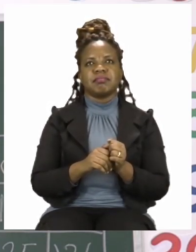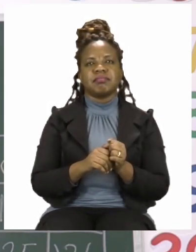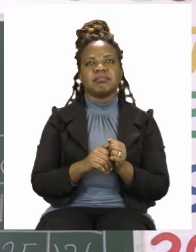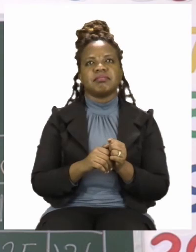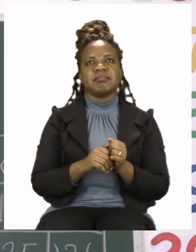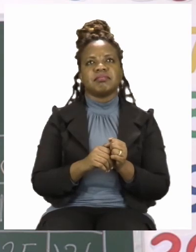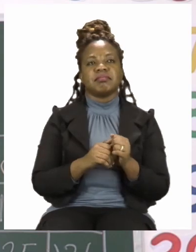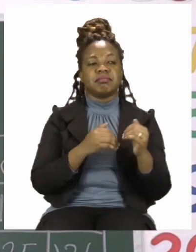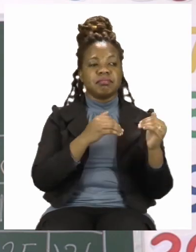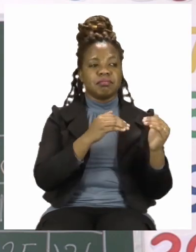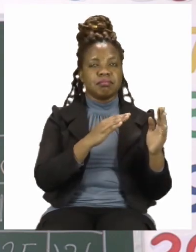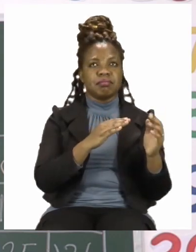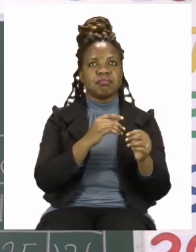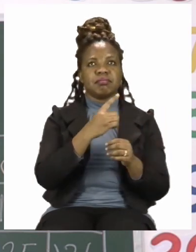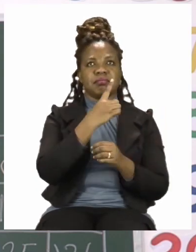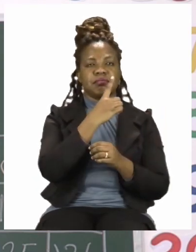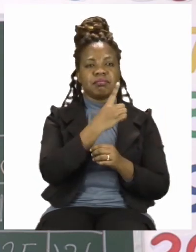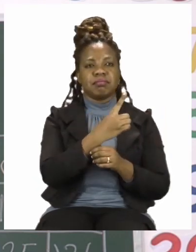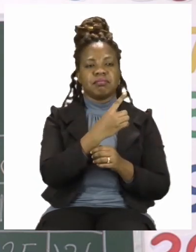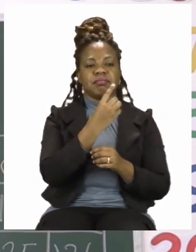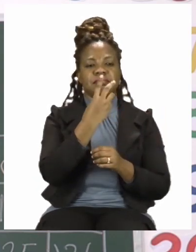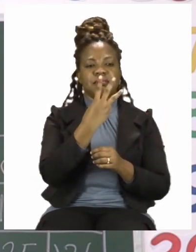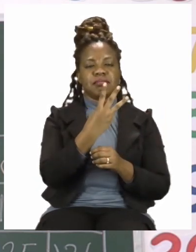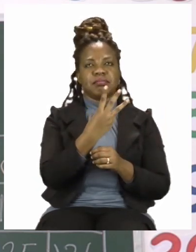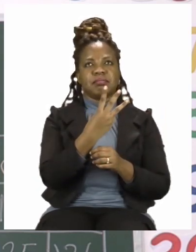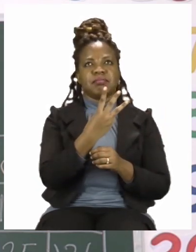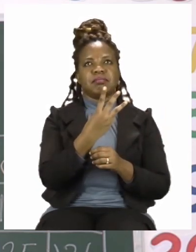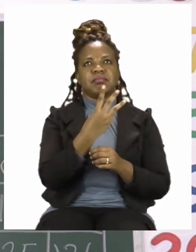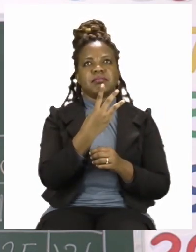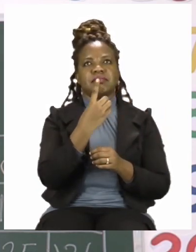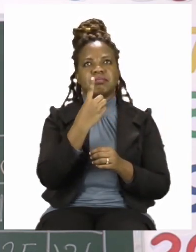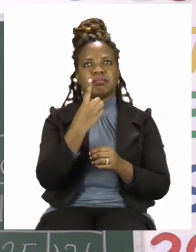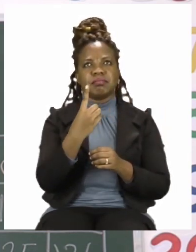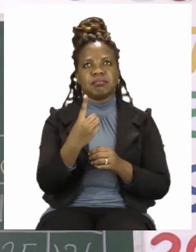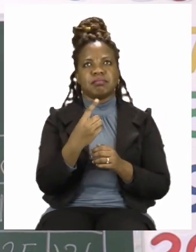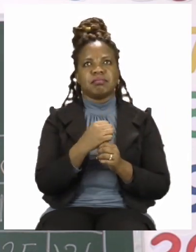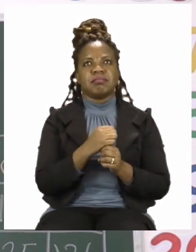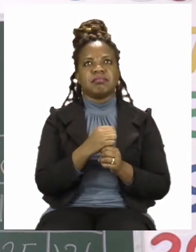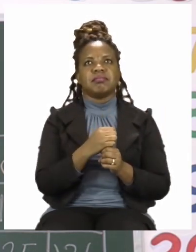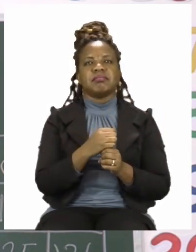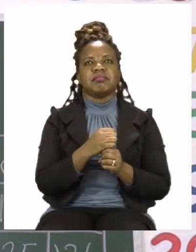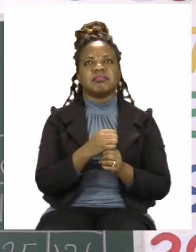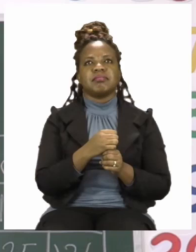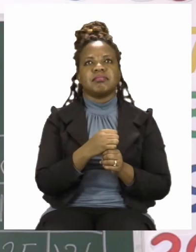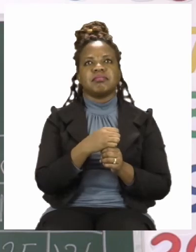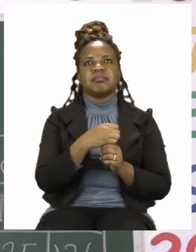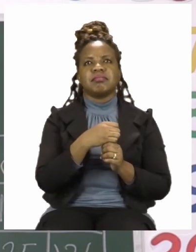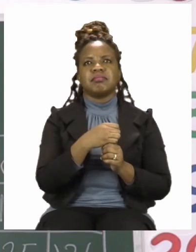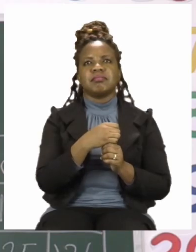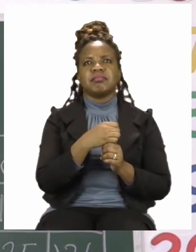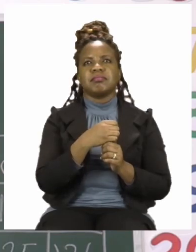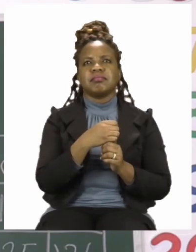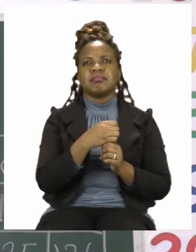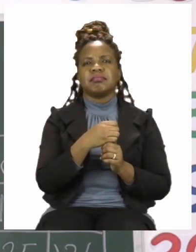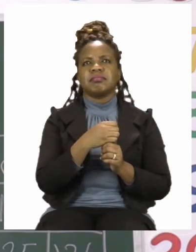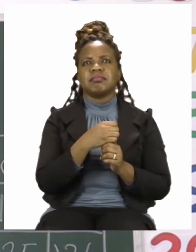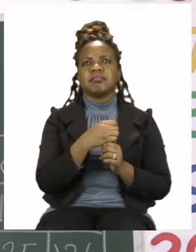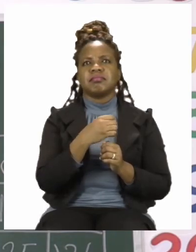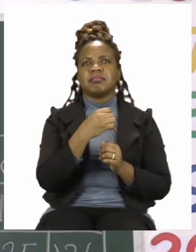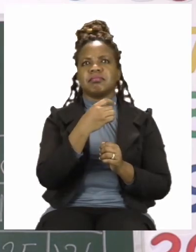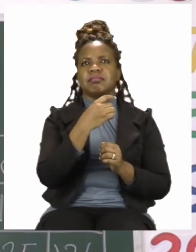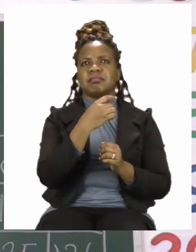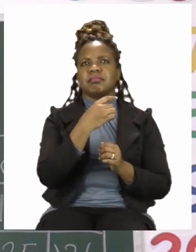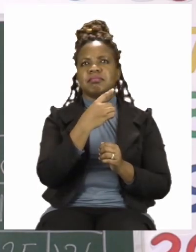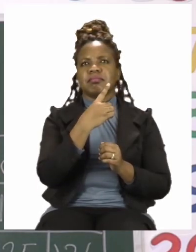we already know that the 1 is for 100, so we can already put our 1 there. But which one is missing? We